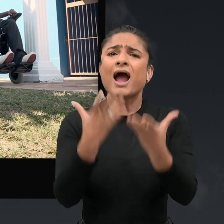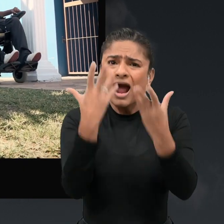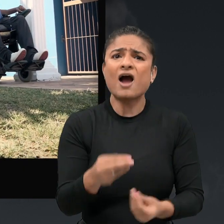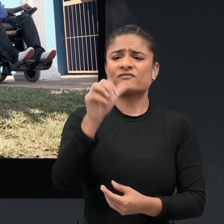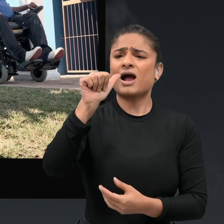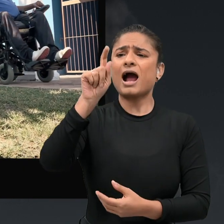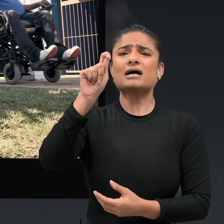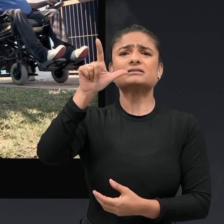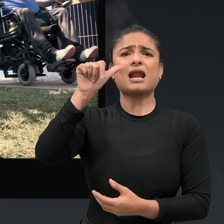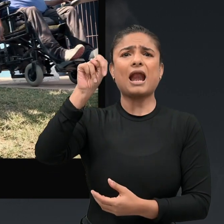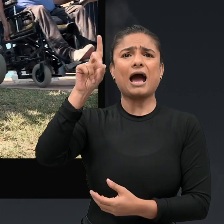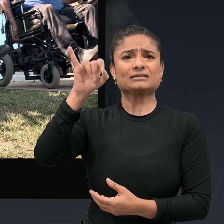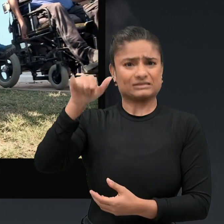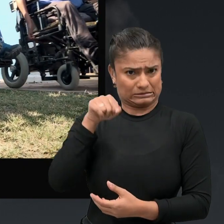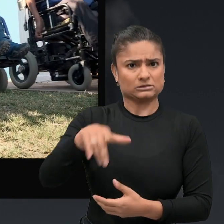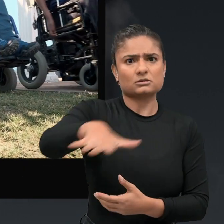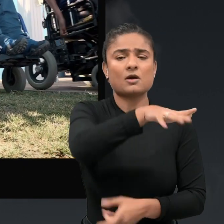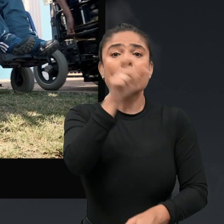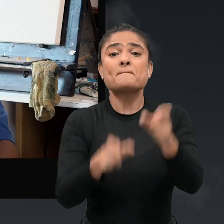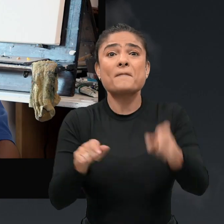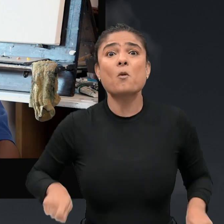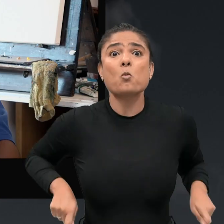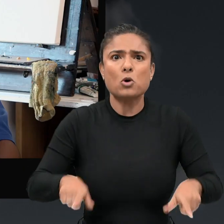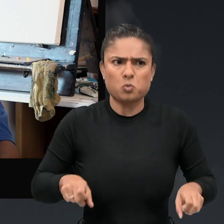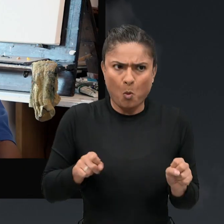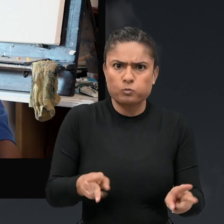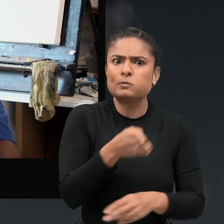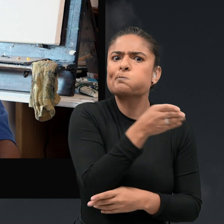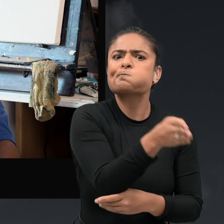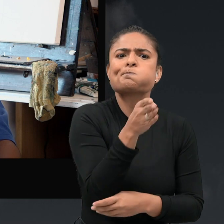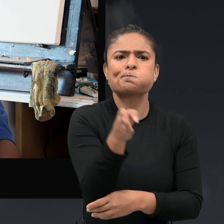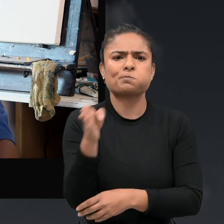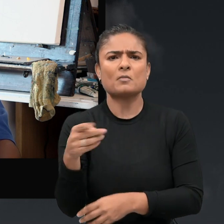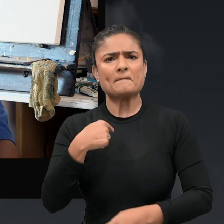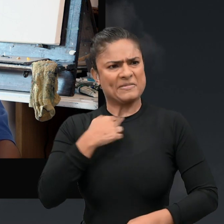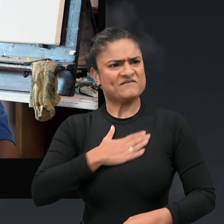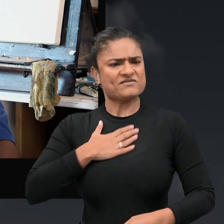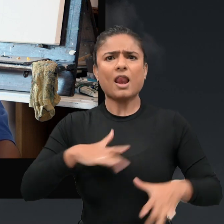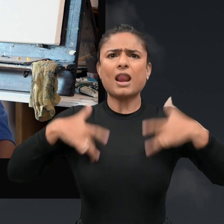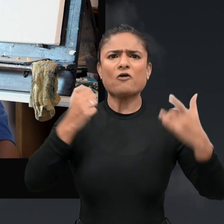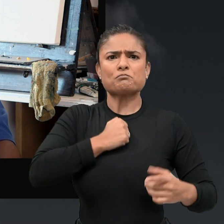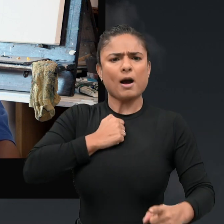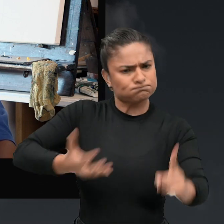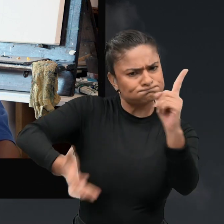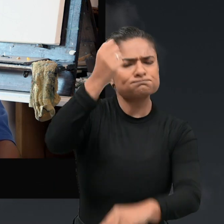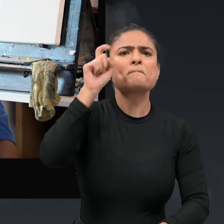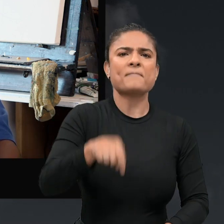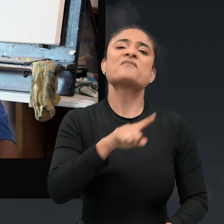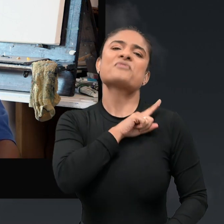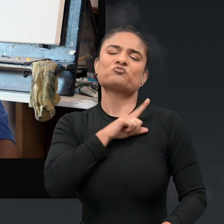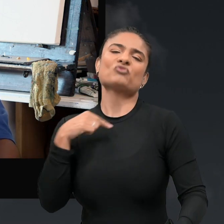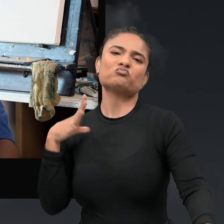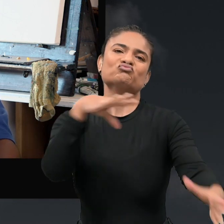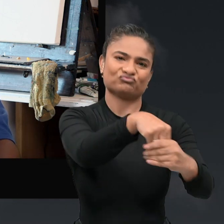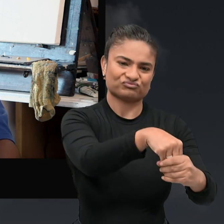Vir rolstoelmense in Atlantis is daar baie min opportunities om iets te bekom in die lewe, en dis hoekom